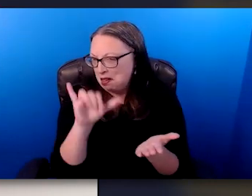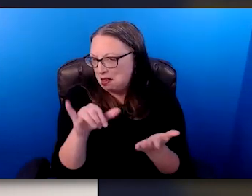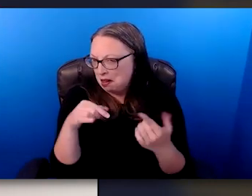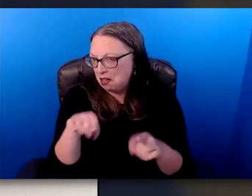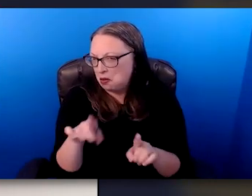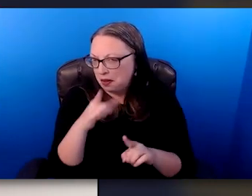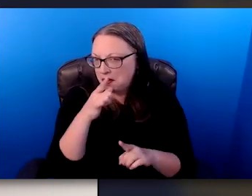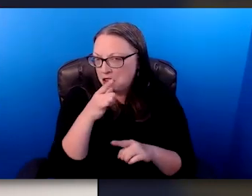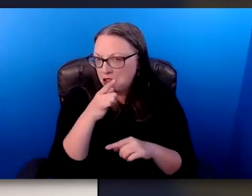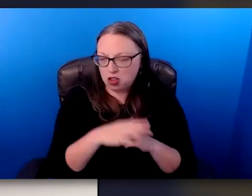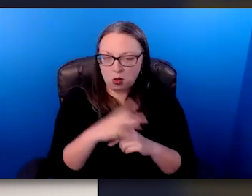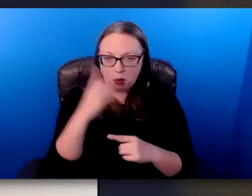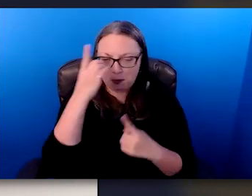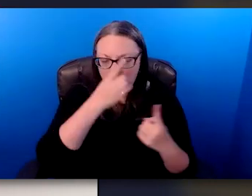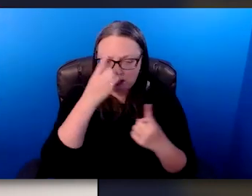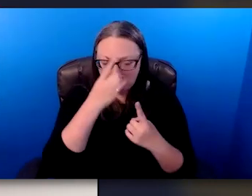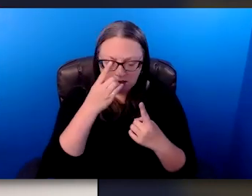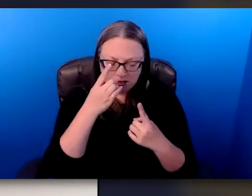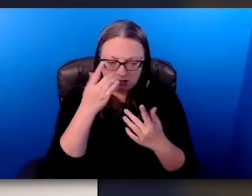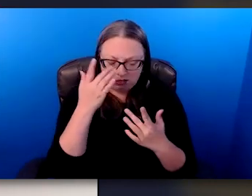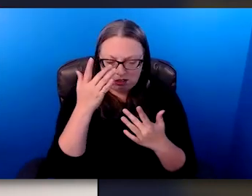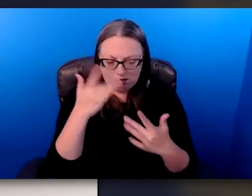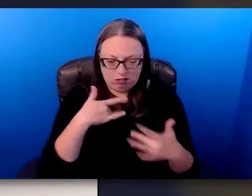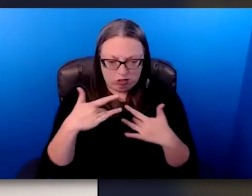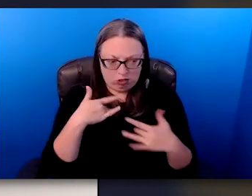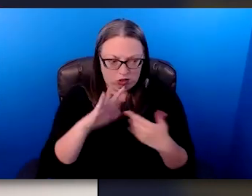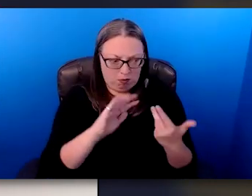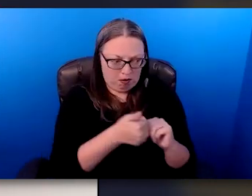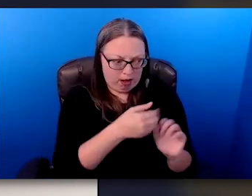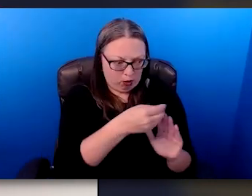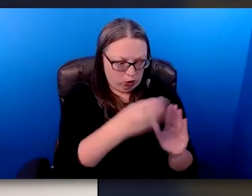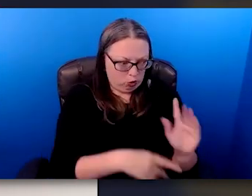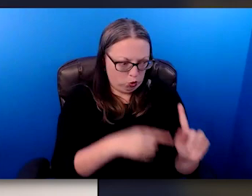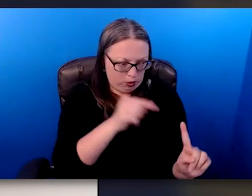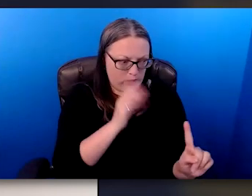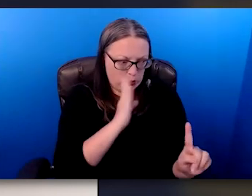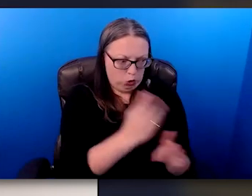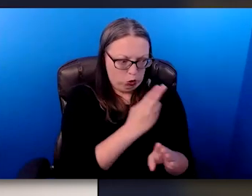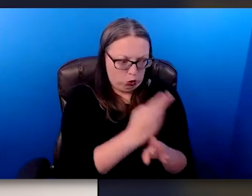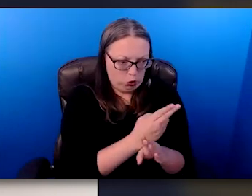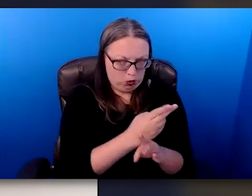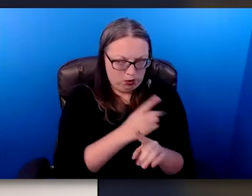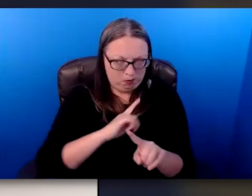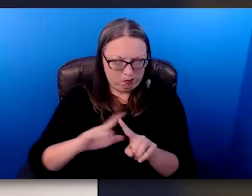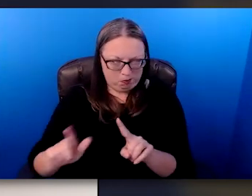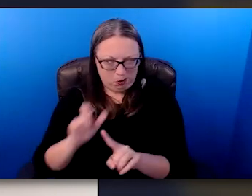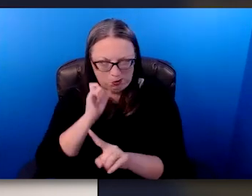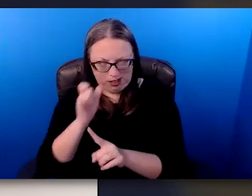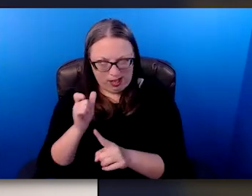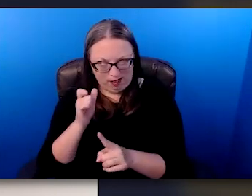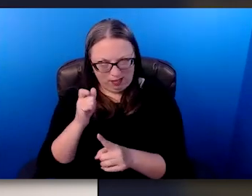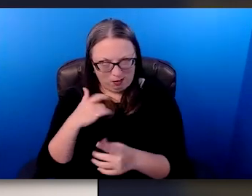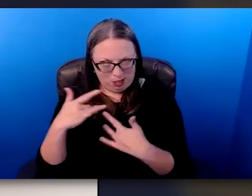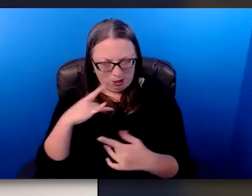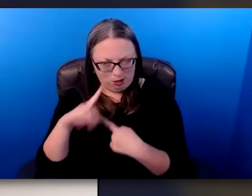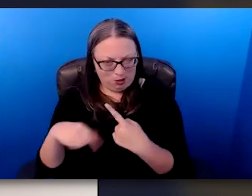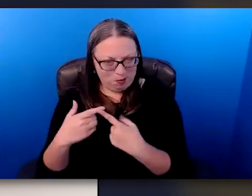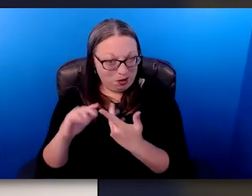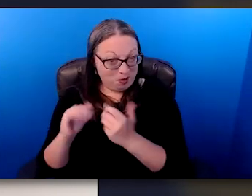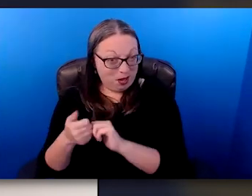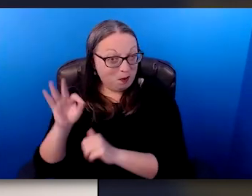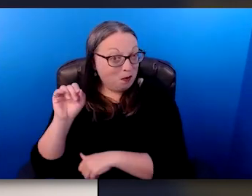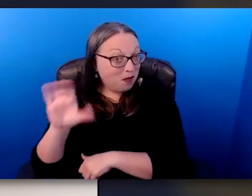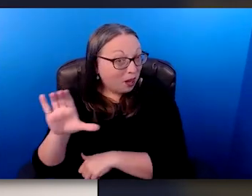we've been worried a lot about how students use it, but we haven't maybe been as worried or thoughtful as we should be about how faculty are using it. And